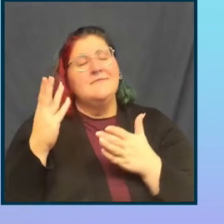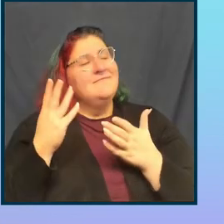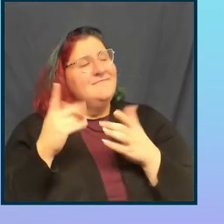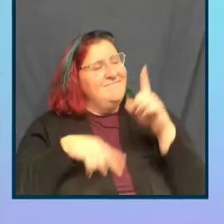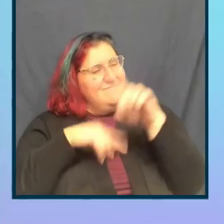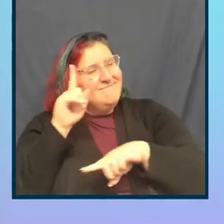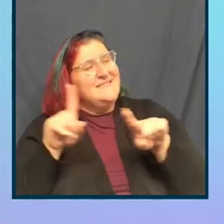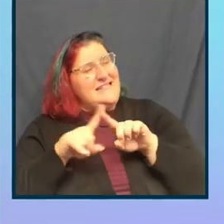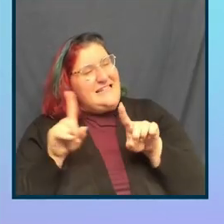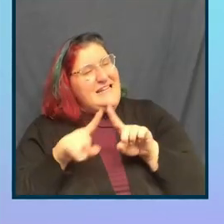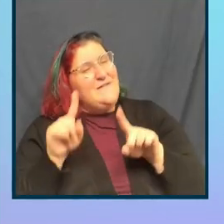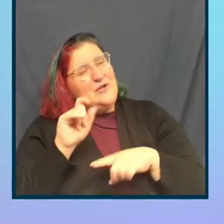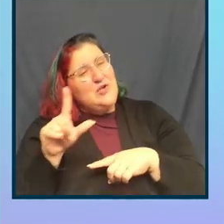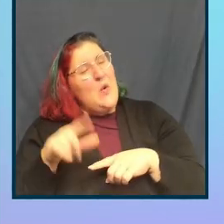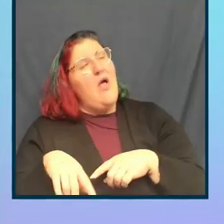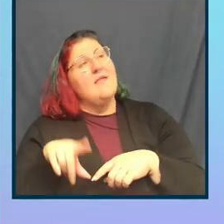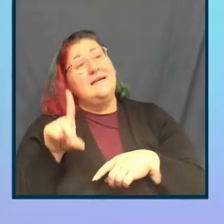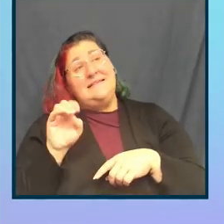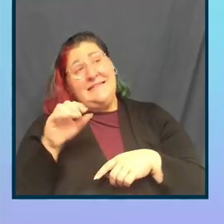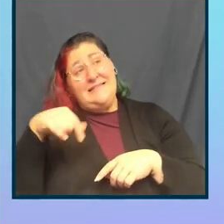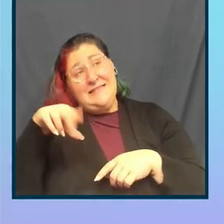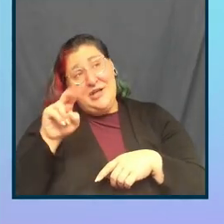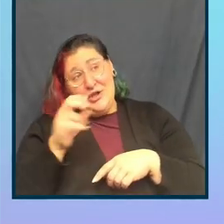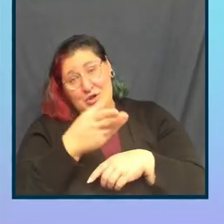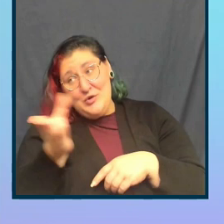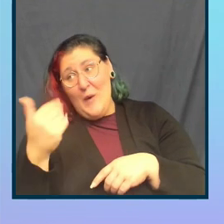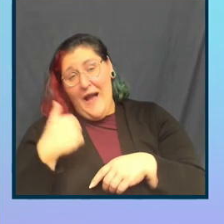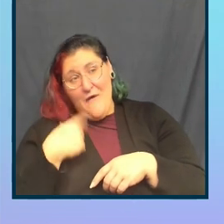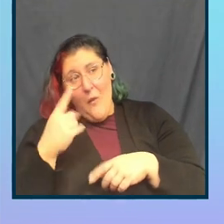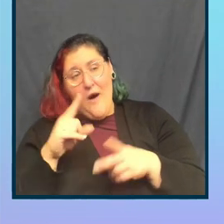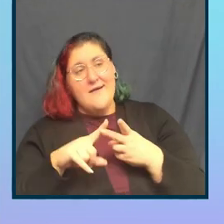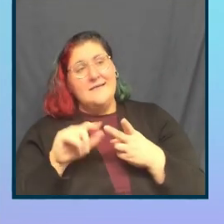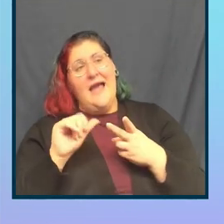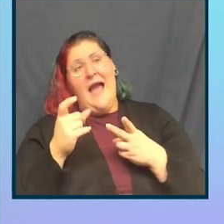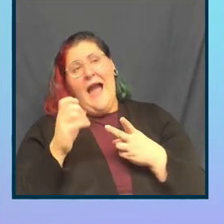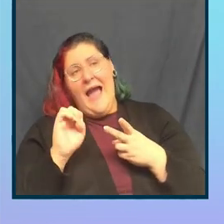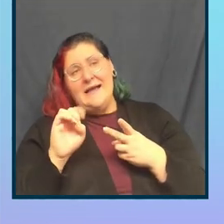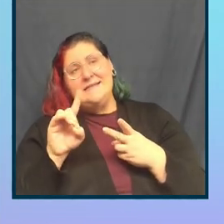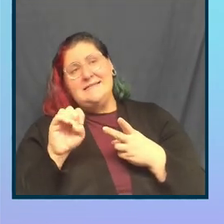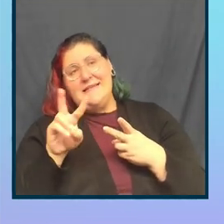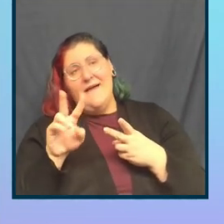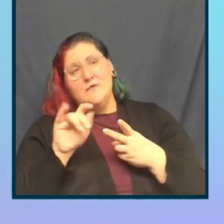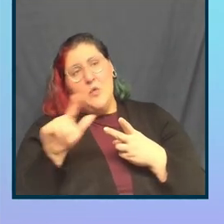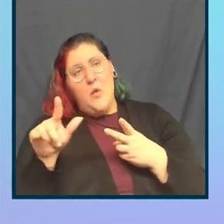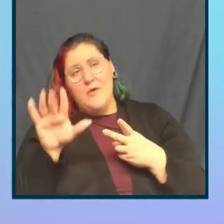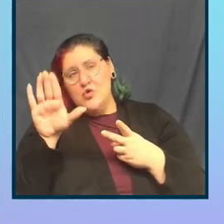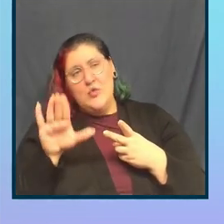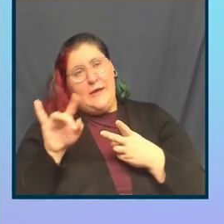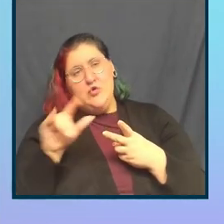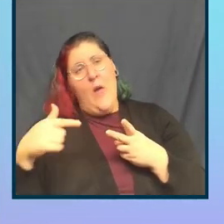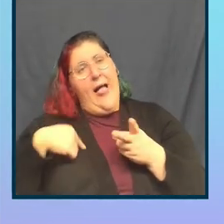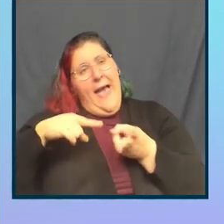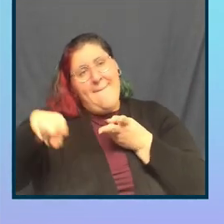DQ has one. The Axe DevTools is a great tool. I pay for the